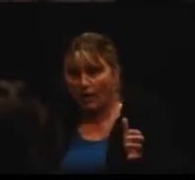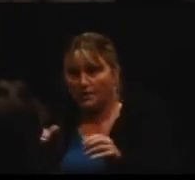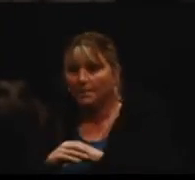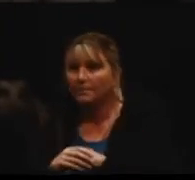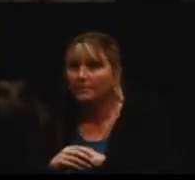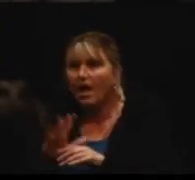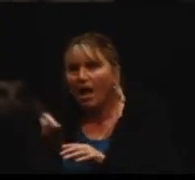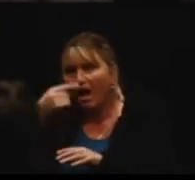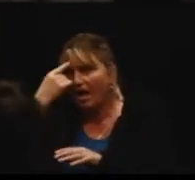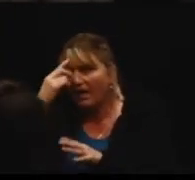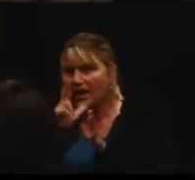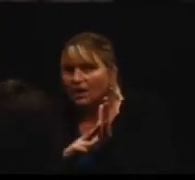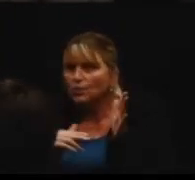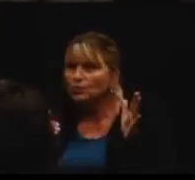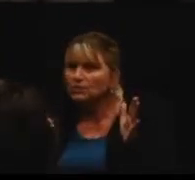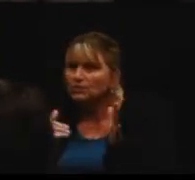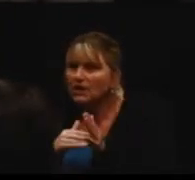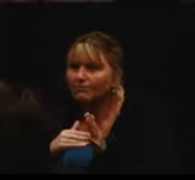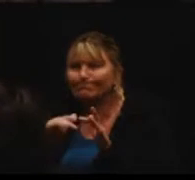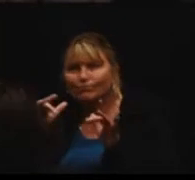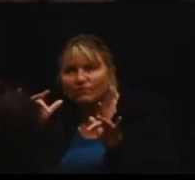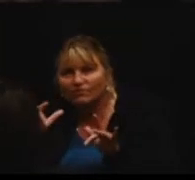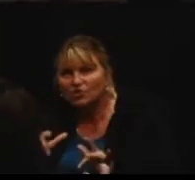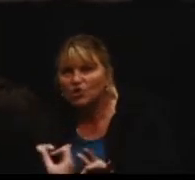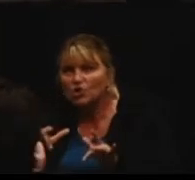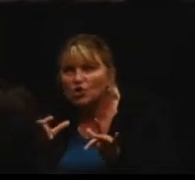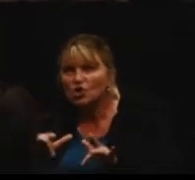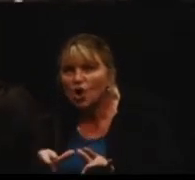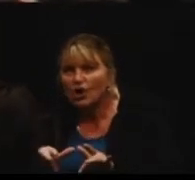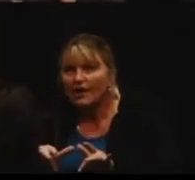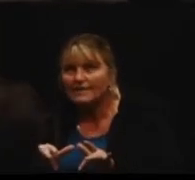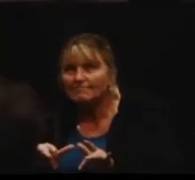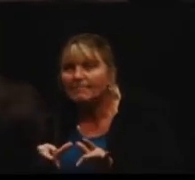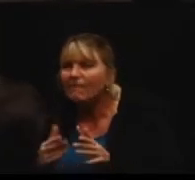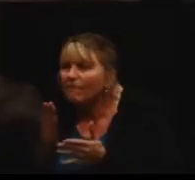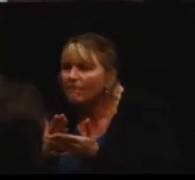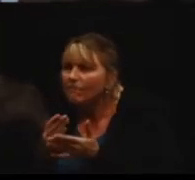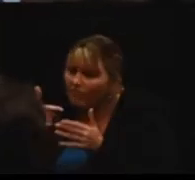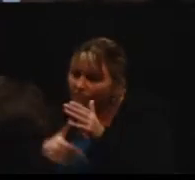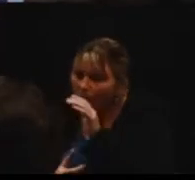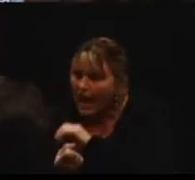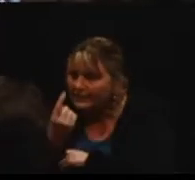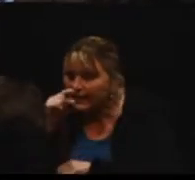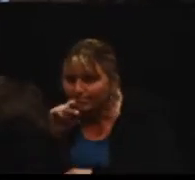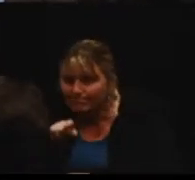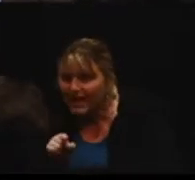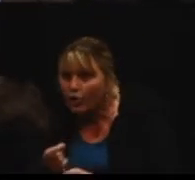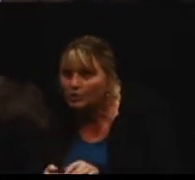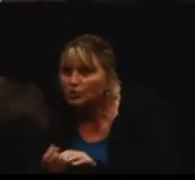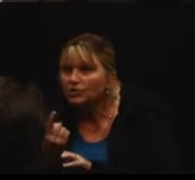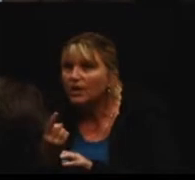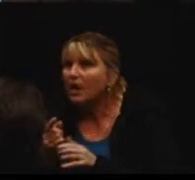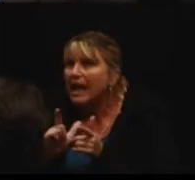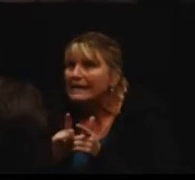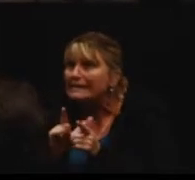I think in New Zealand we haven't quite reached the mindset that about that opportunity. You know, there is no tyranny of distance